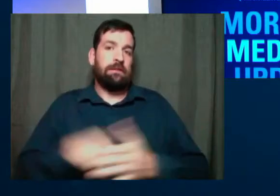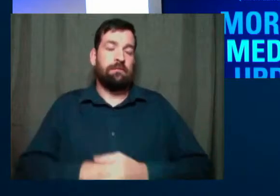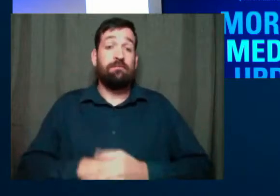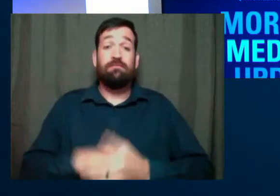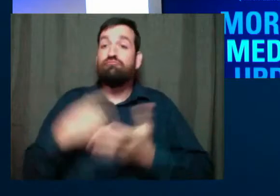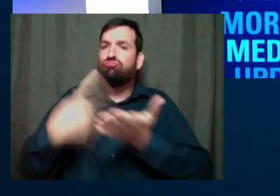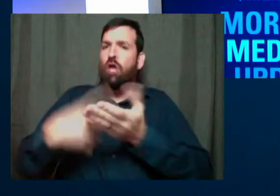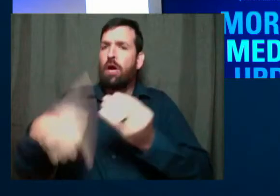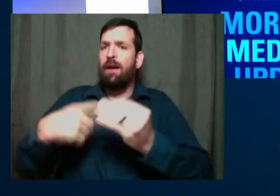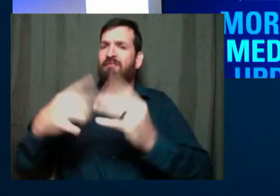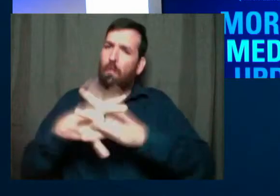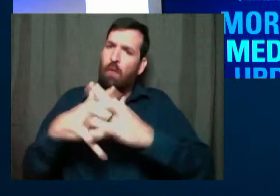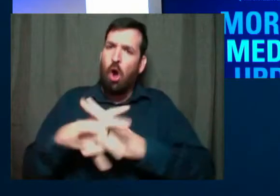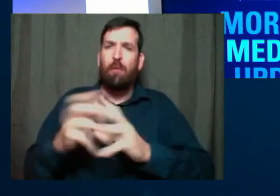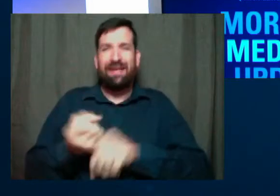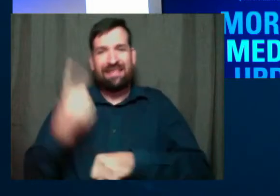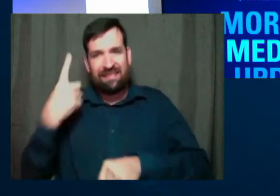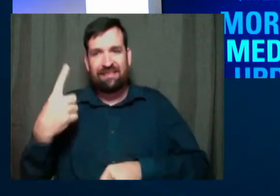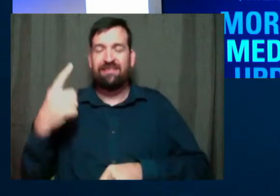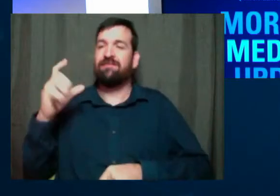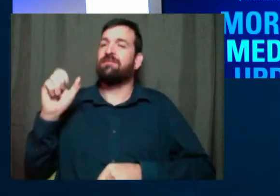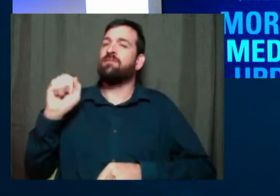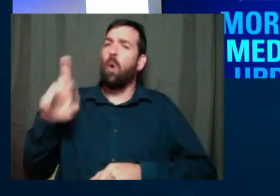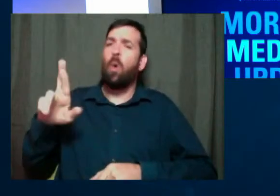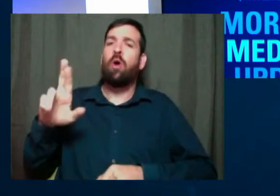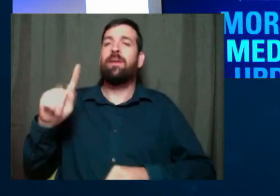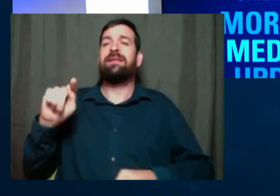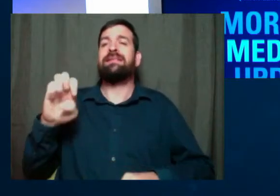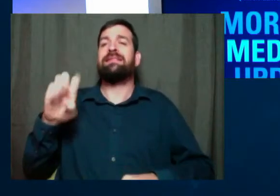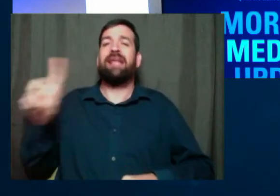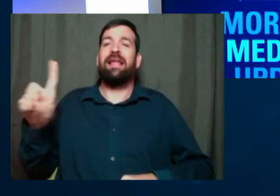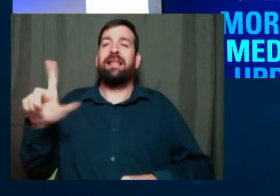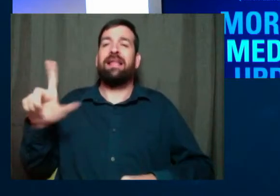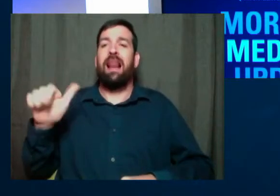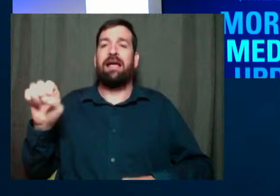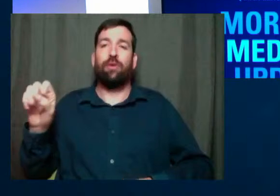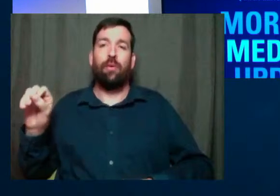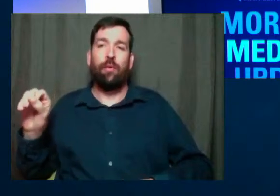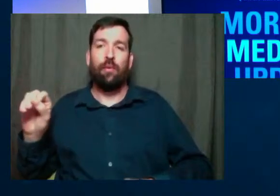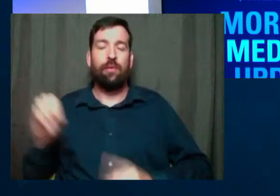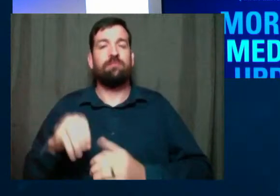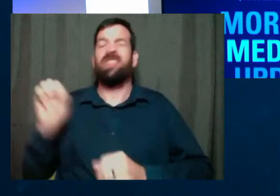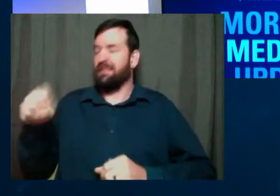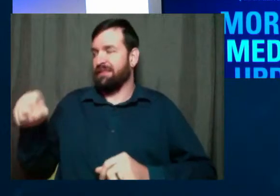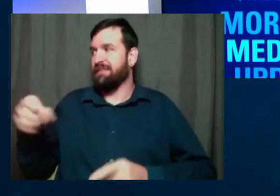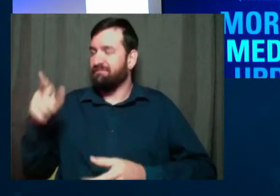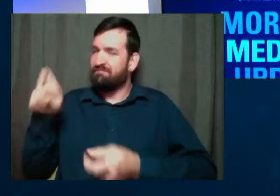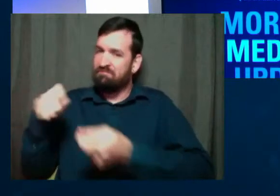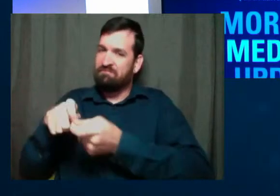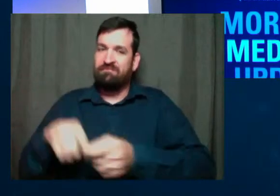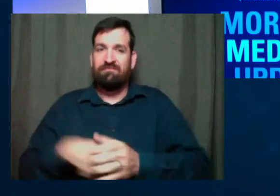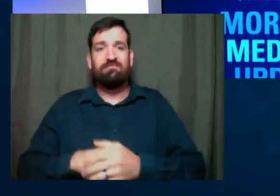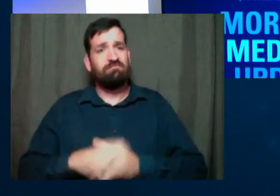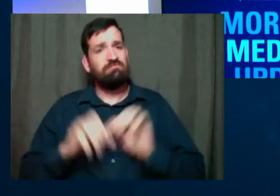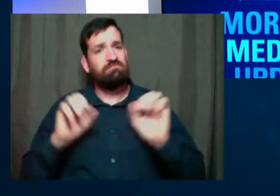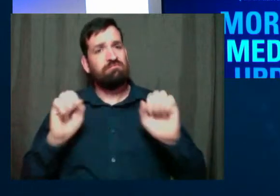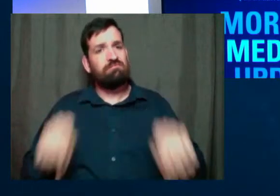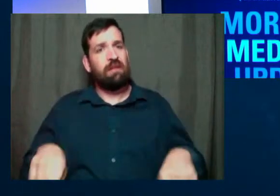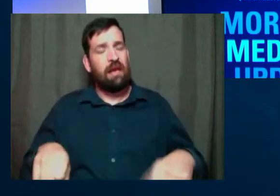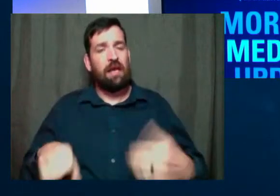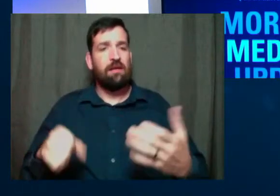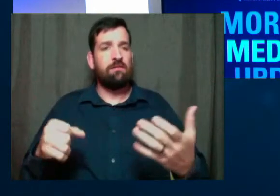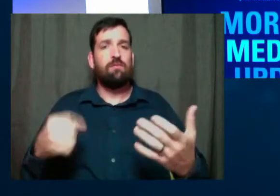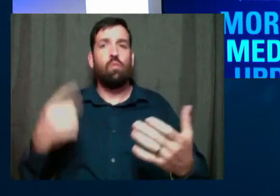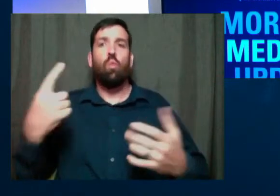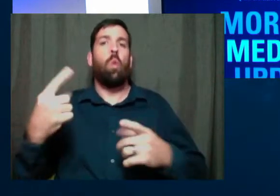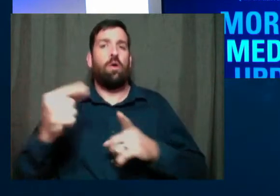always makes sense. football, or if you make some sort of Ted Lasso reference. One-syllable words helps. Yes, It does. I could does. do a one-syllable word, but I can't